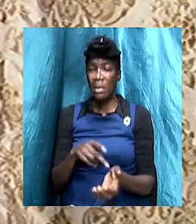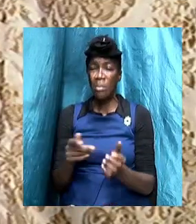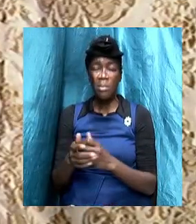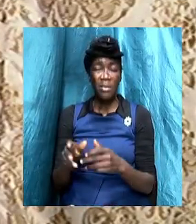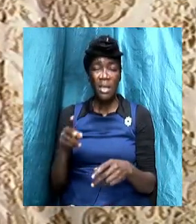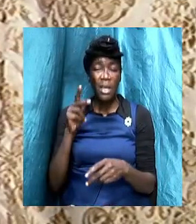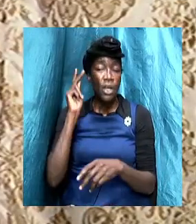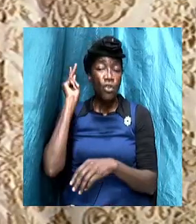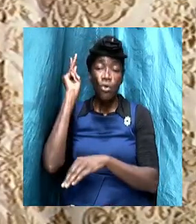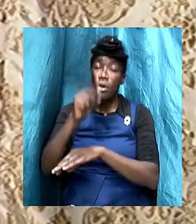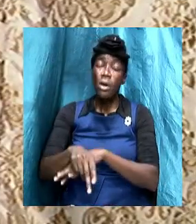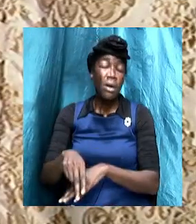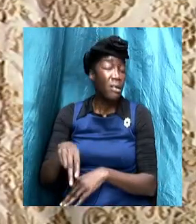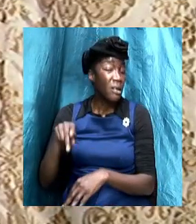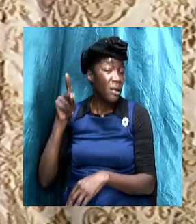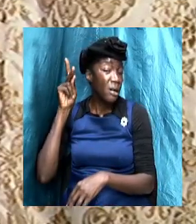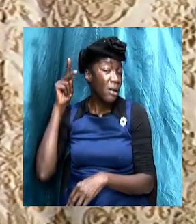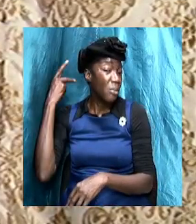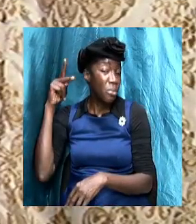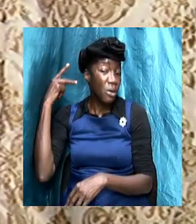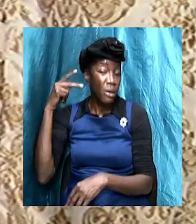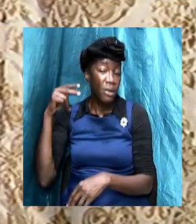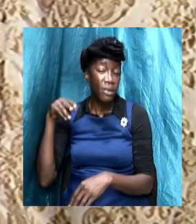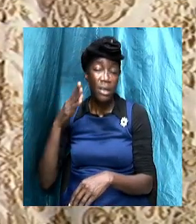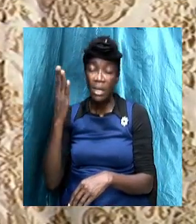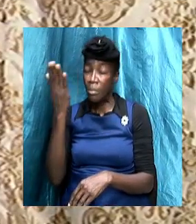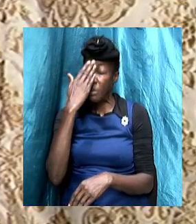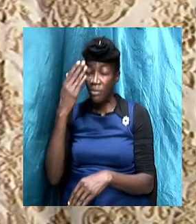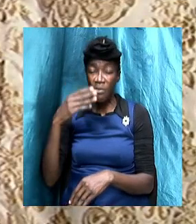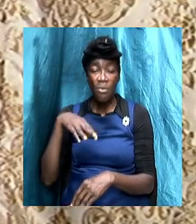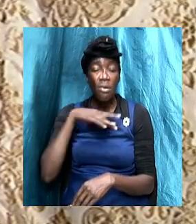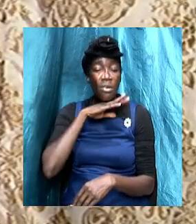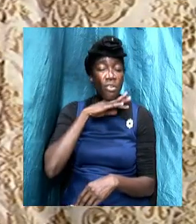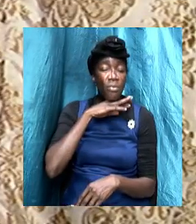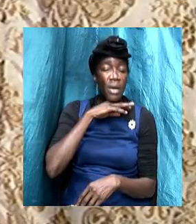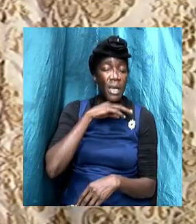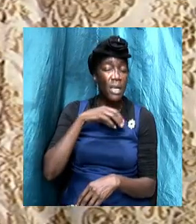before swines. Don't consider yourself to be a swine.